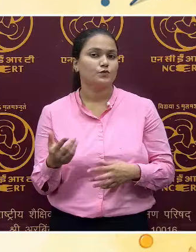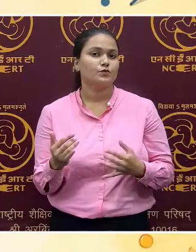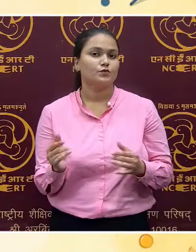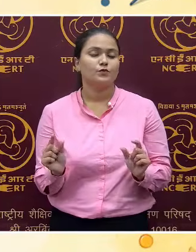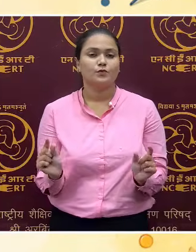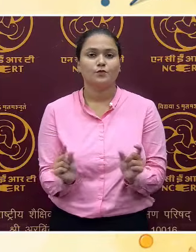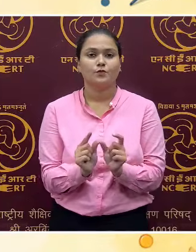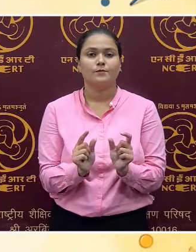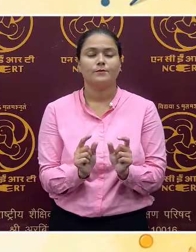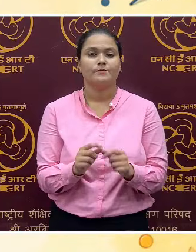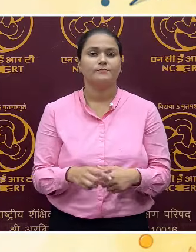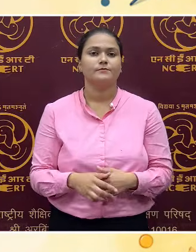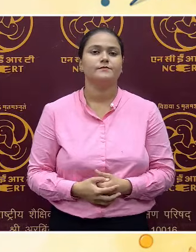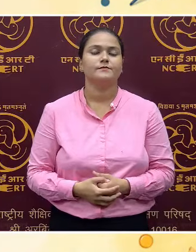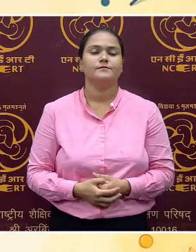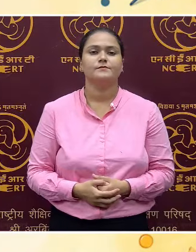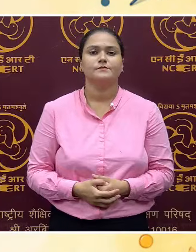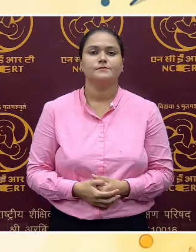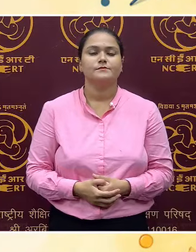It says wrong answer.